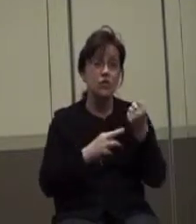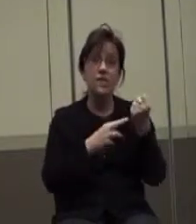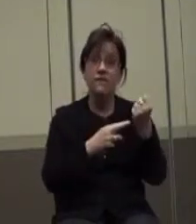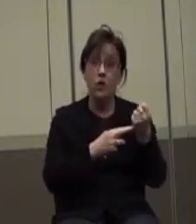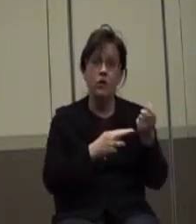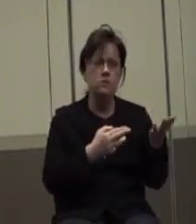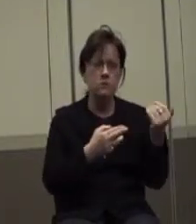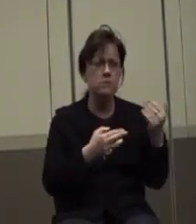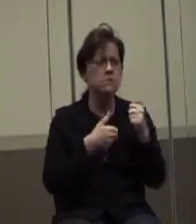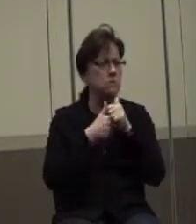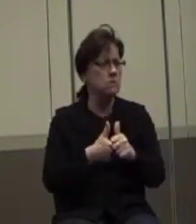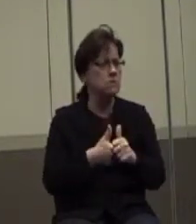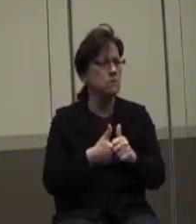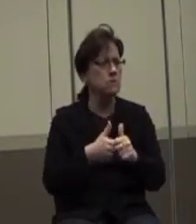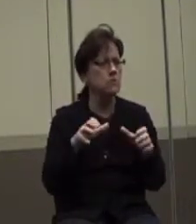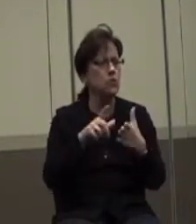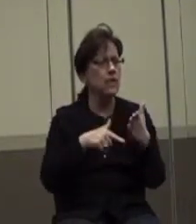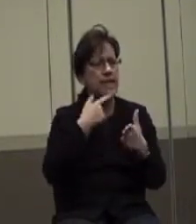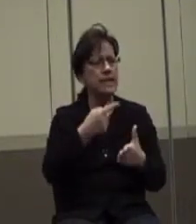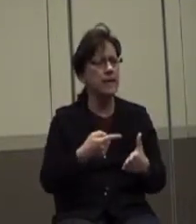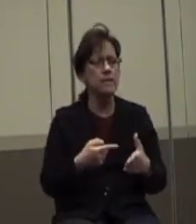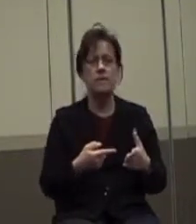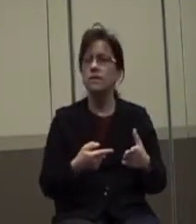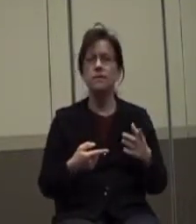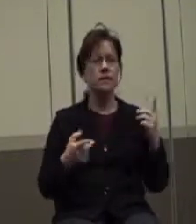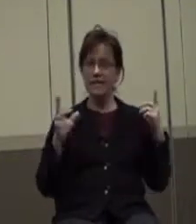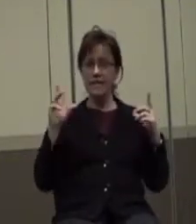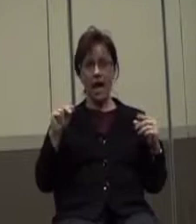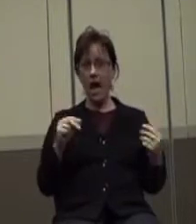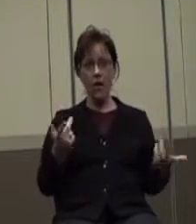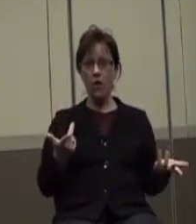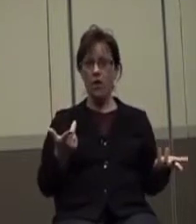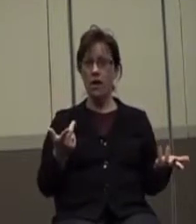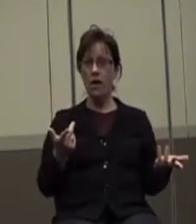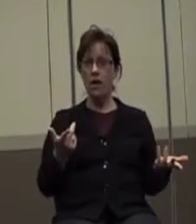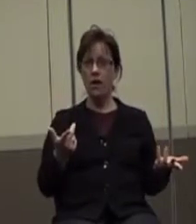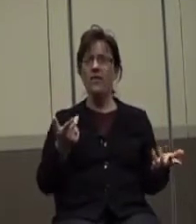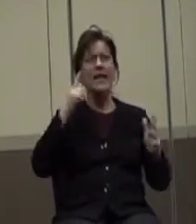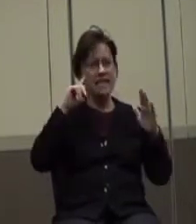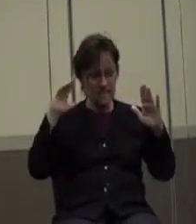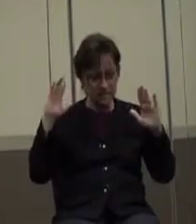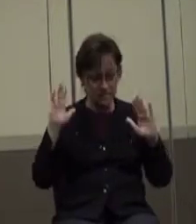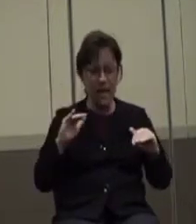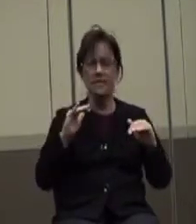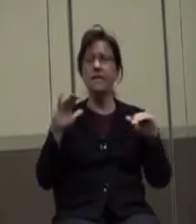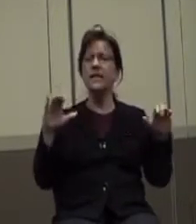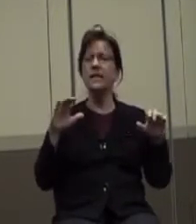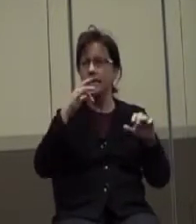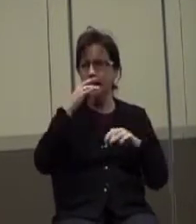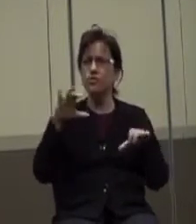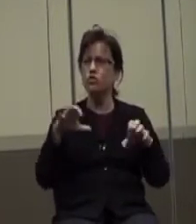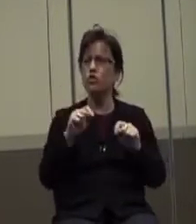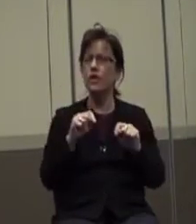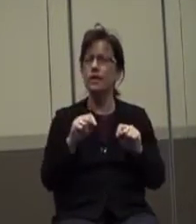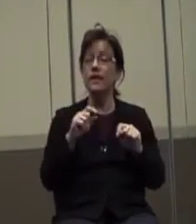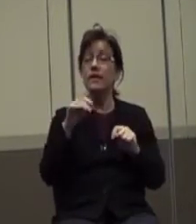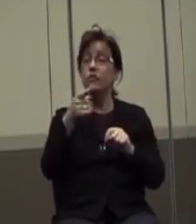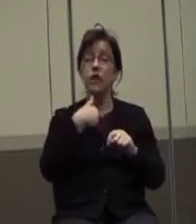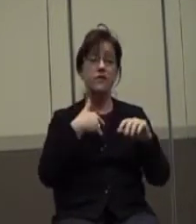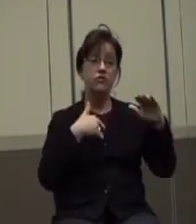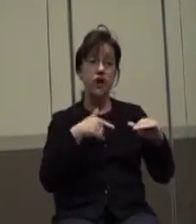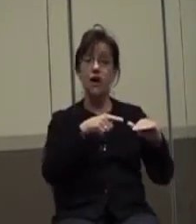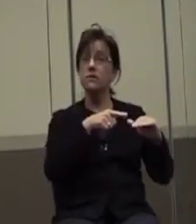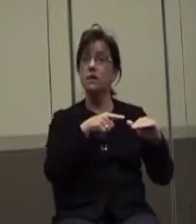compliance? In your experience? No, we expect kids to comply. So if you have a child